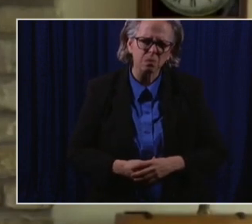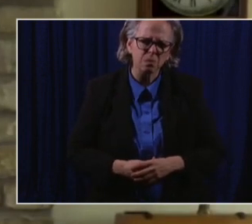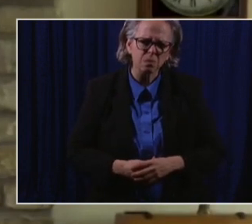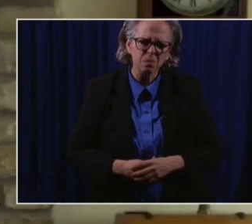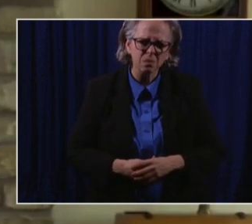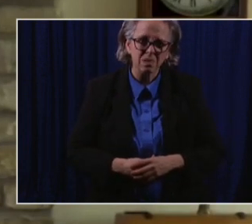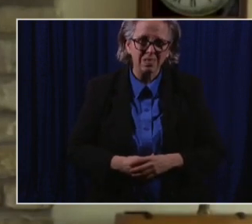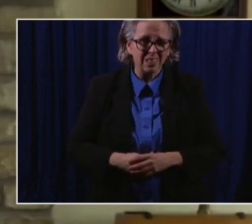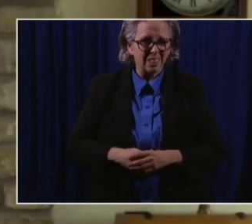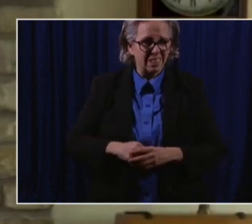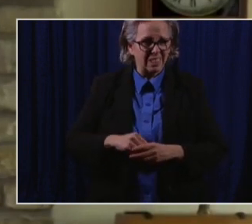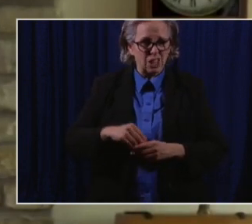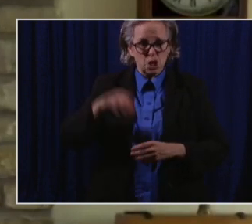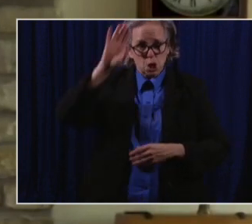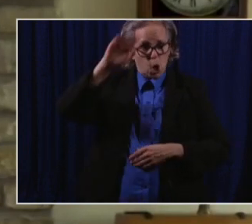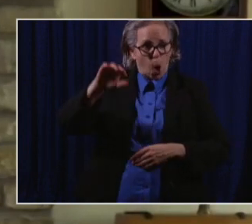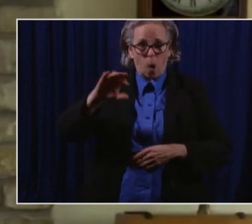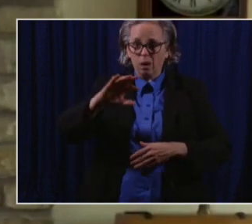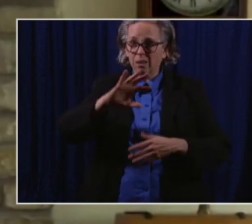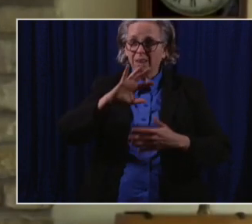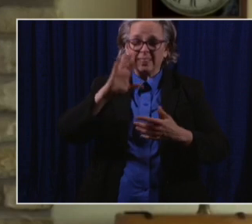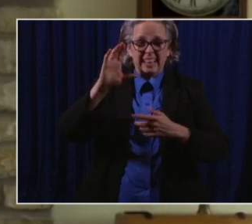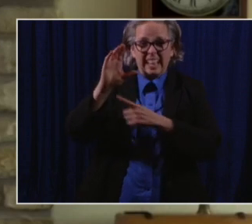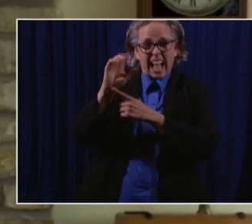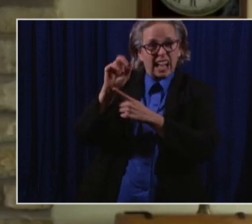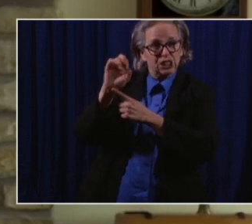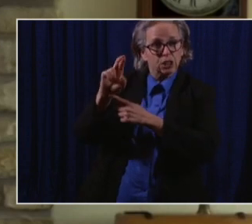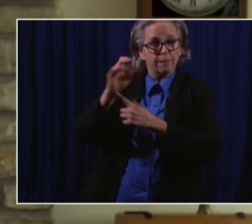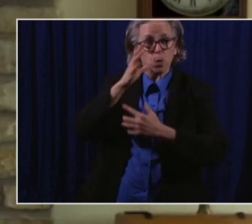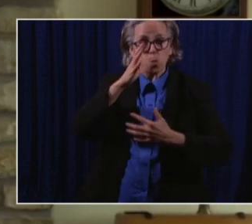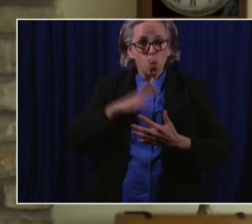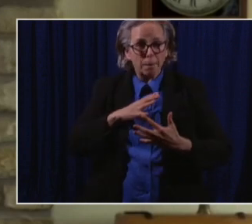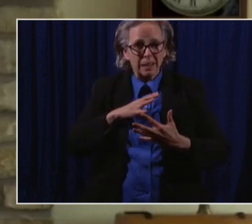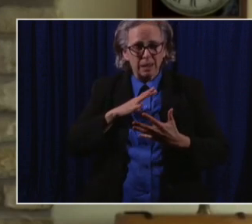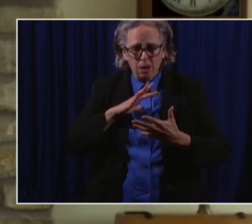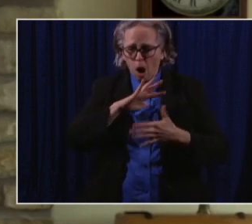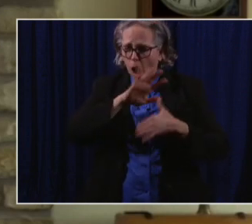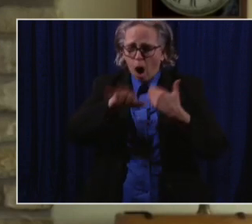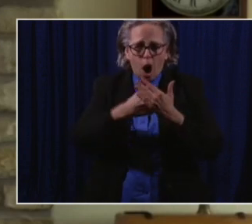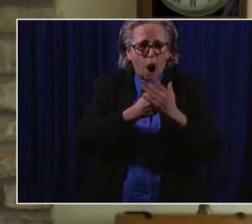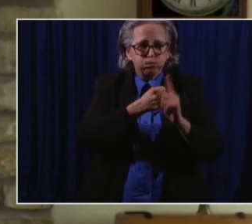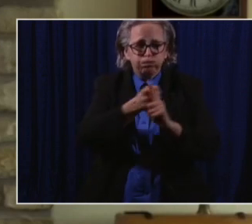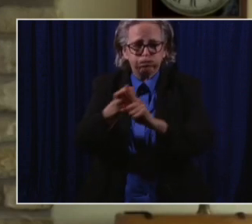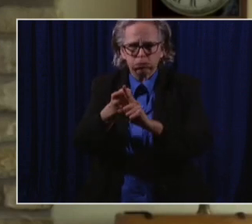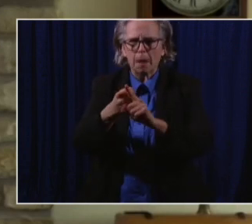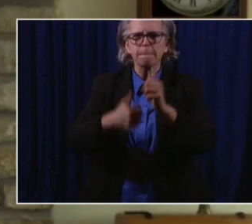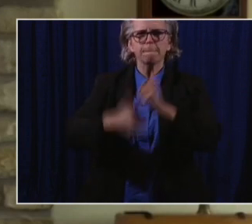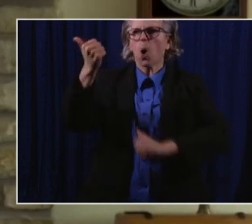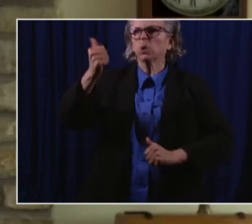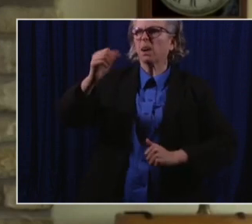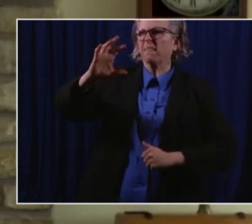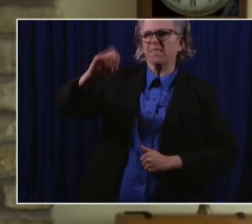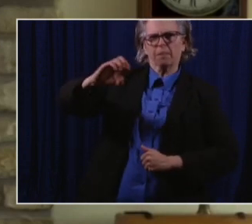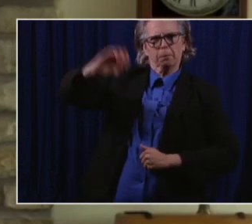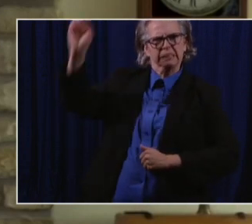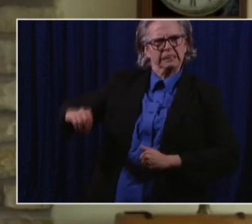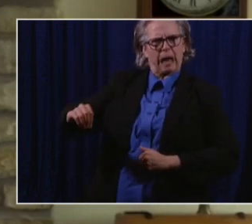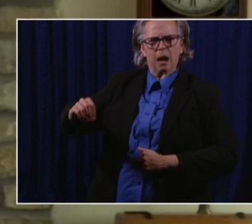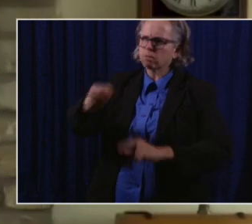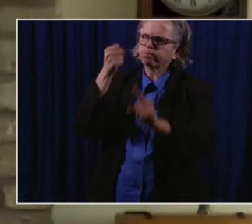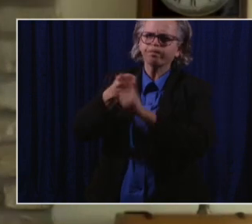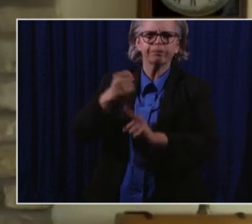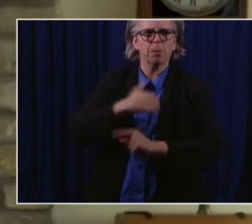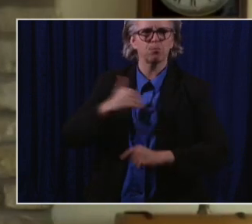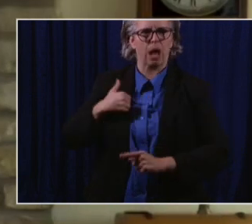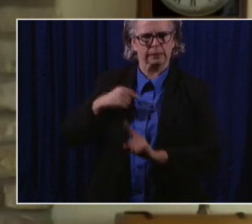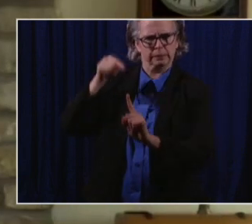in women. There is good news. In Ohio, the female breast cancer mortality rate has